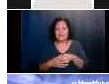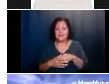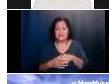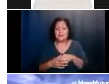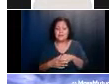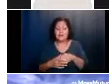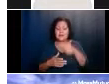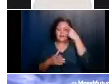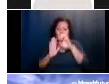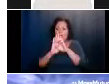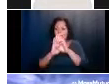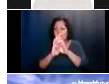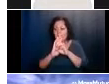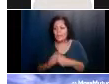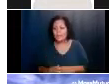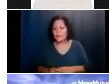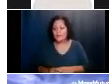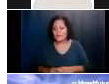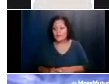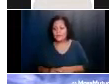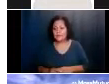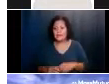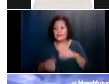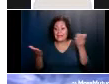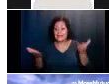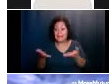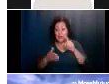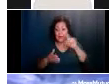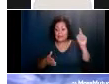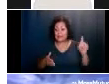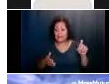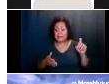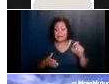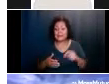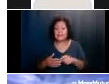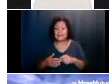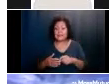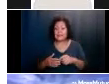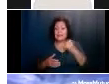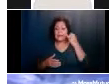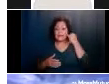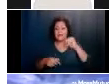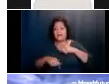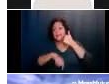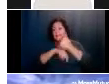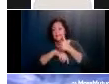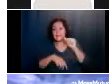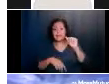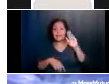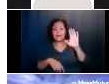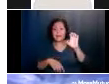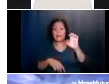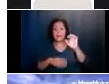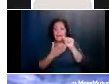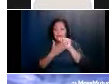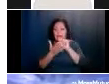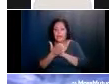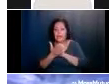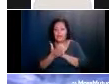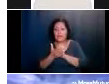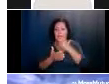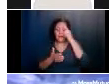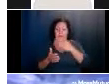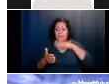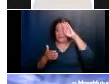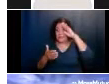for example, in Texas, if I set up an ABLE account for my